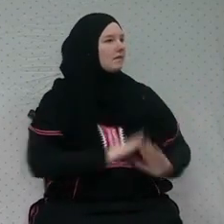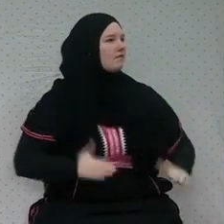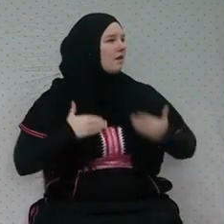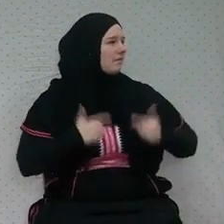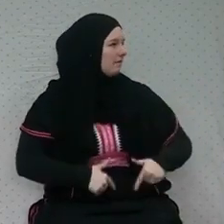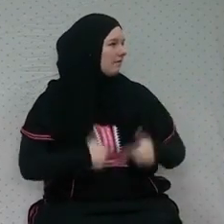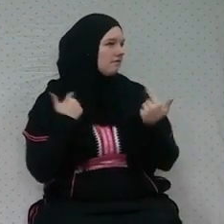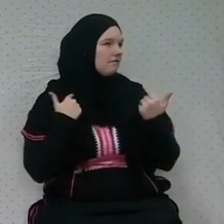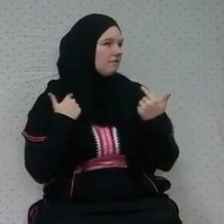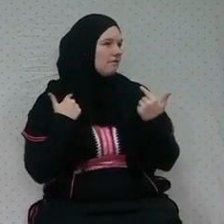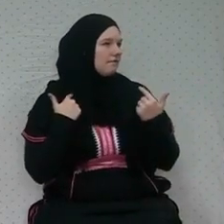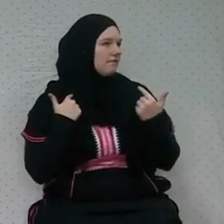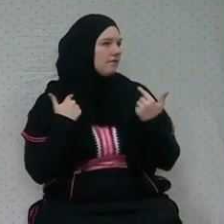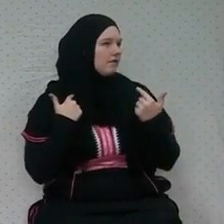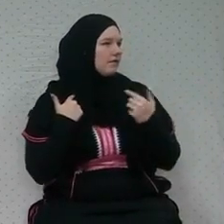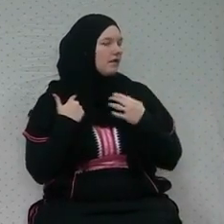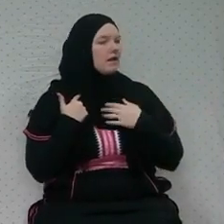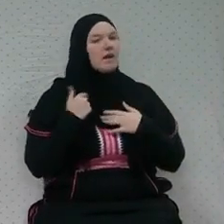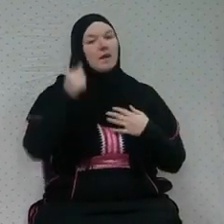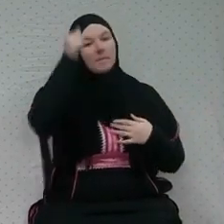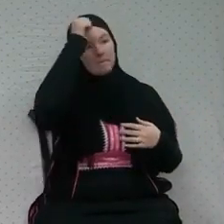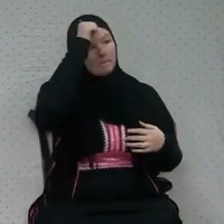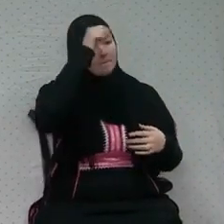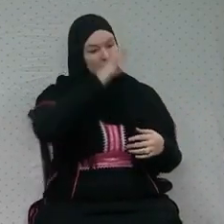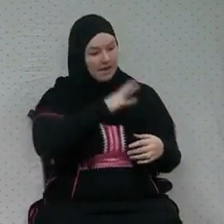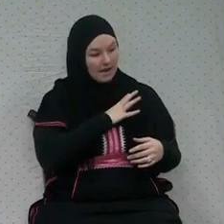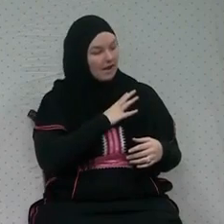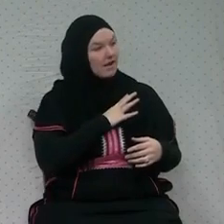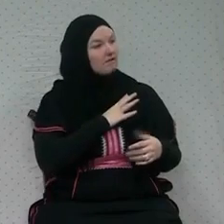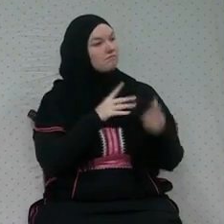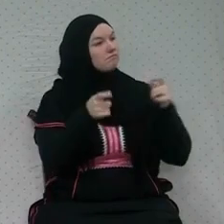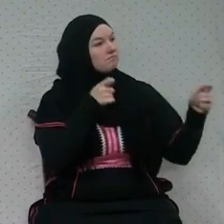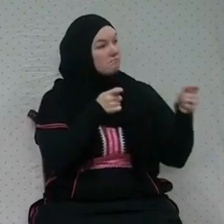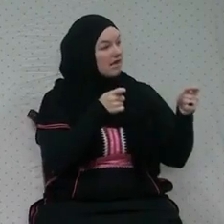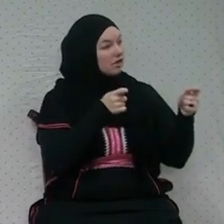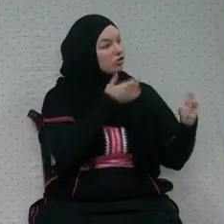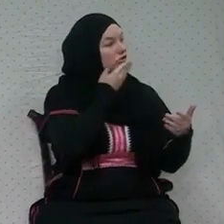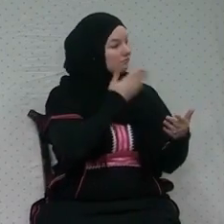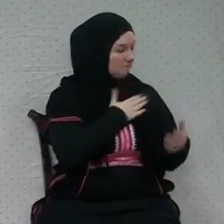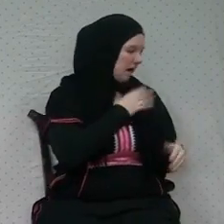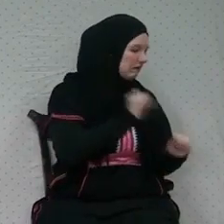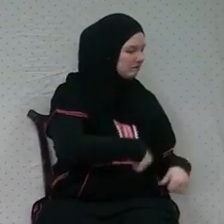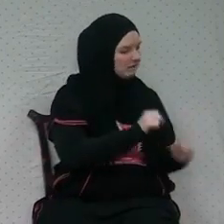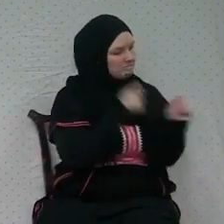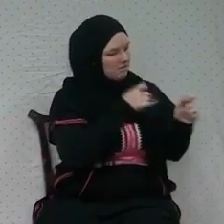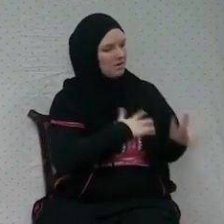when could man manage his or her life better than his creator? Since